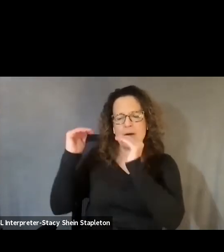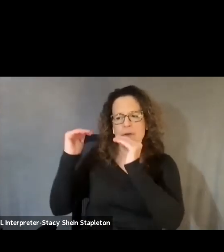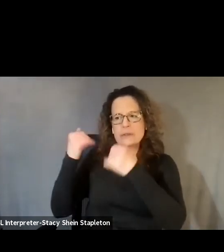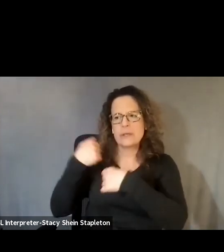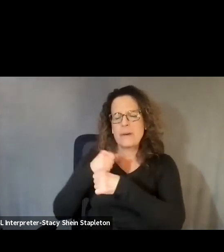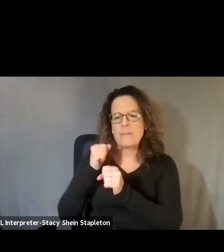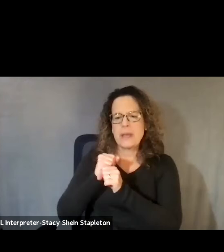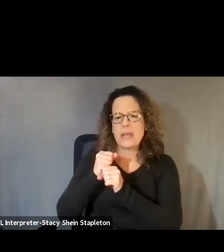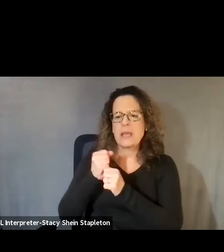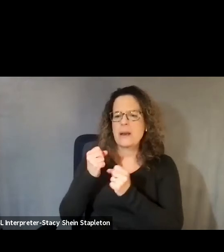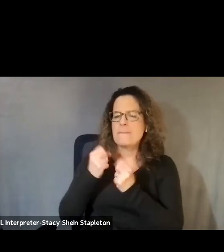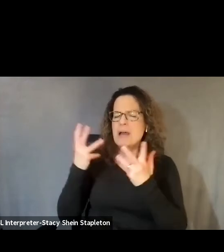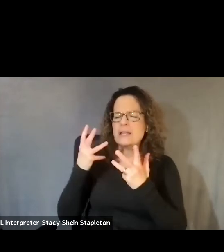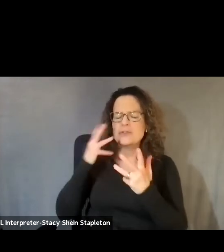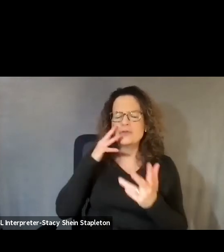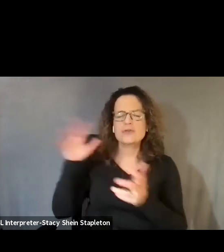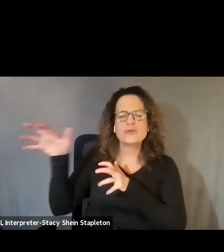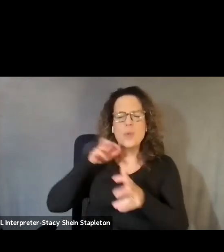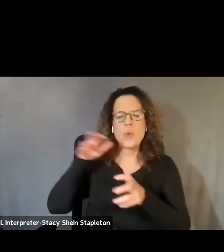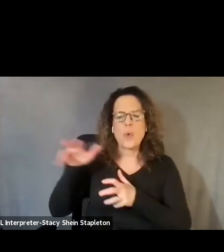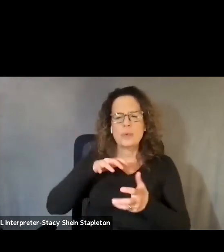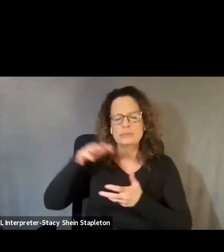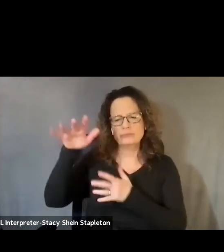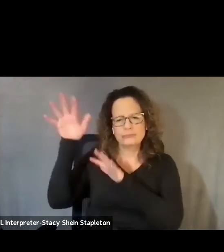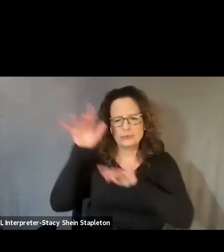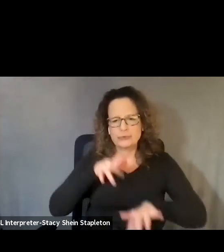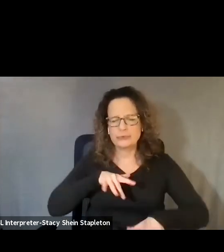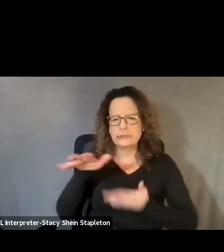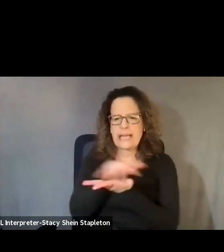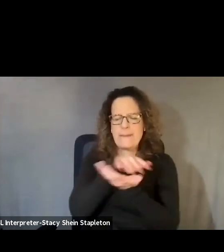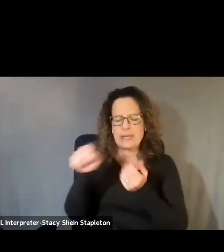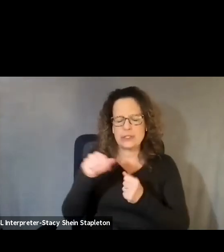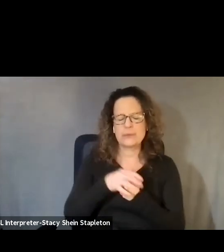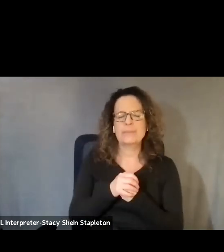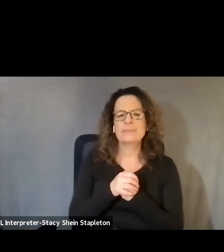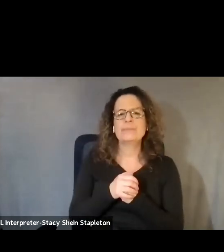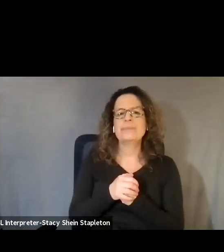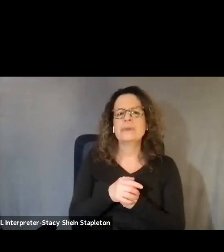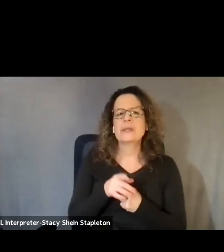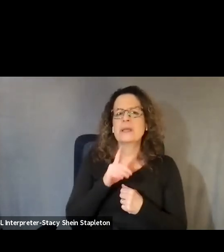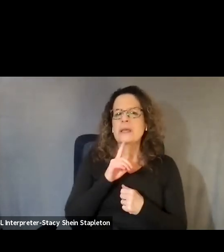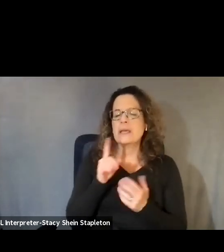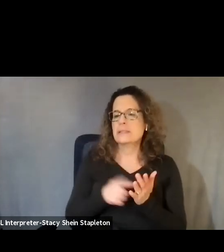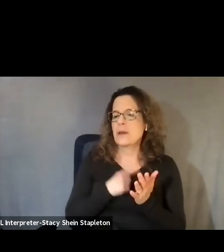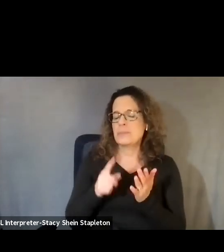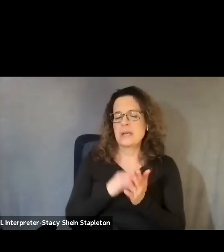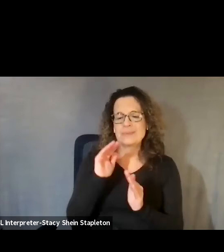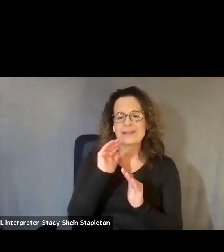immense storm damage, and has eliminated, in some instances, recreational